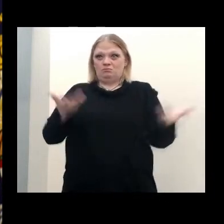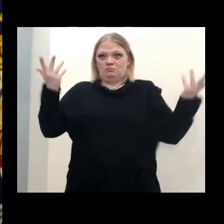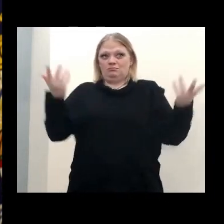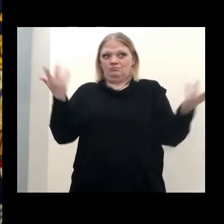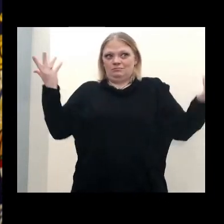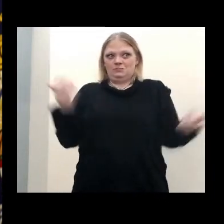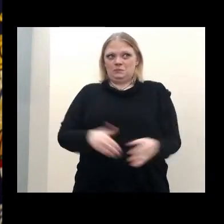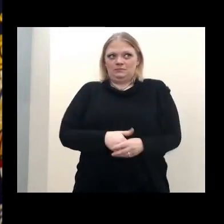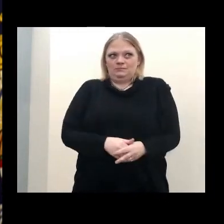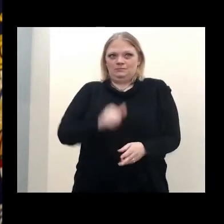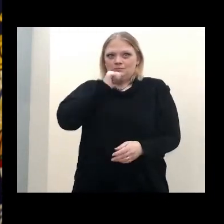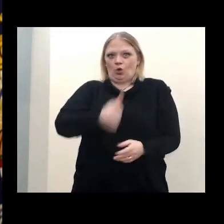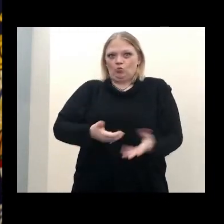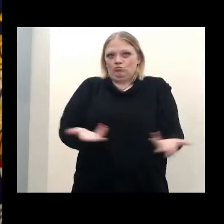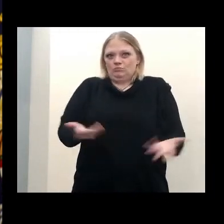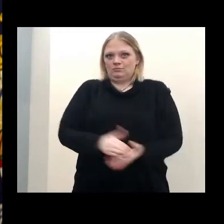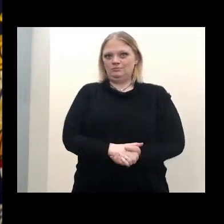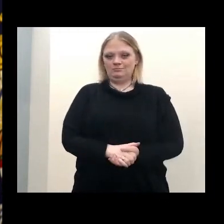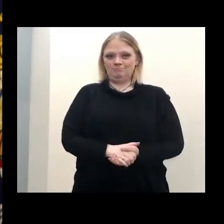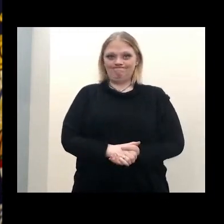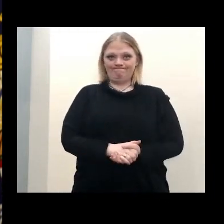We don't.